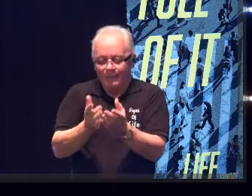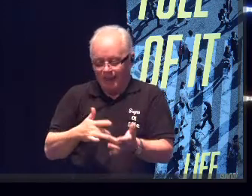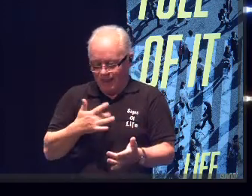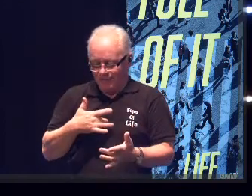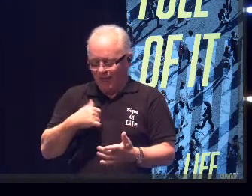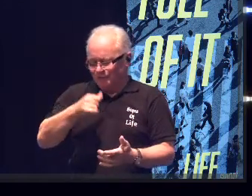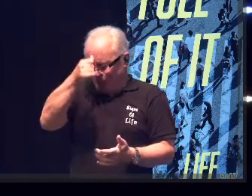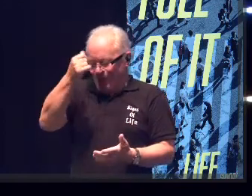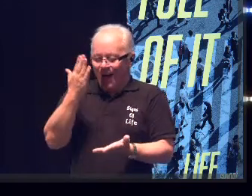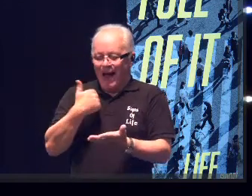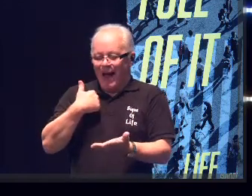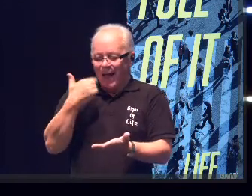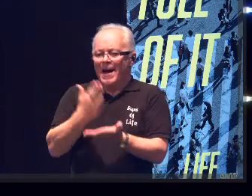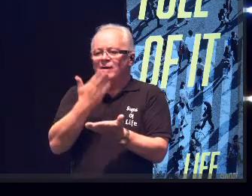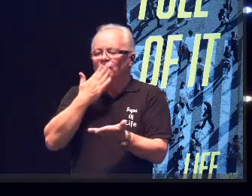forgiveness.